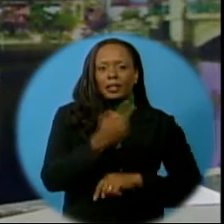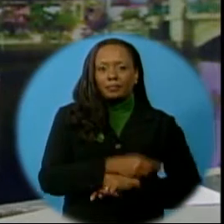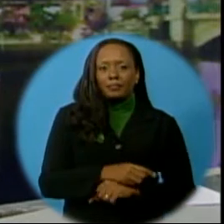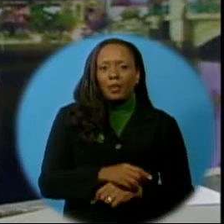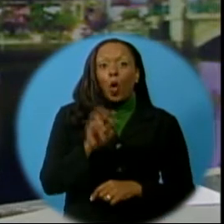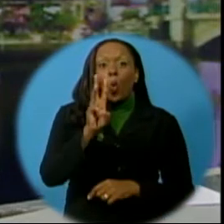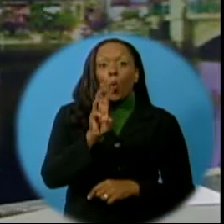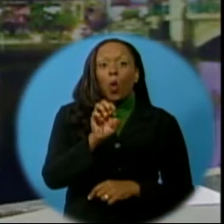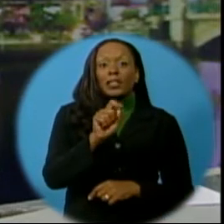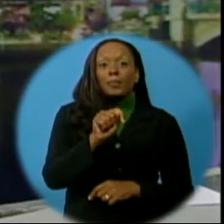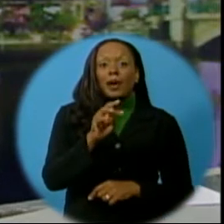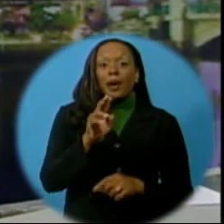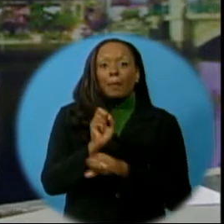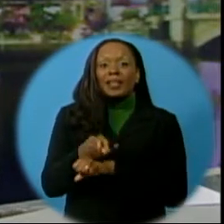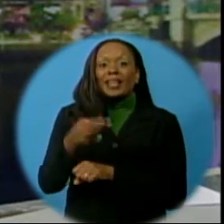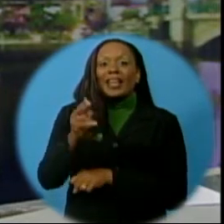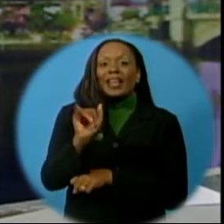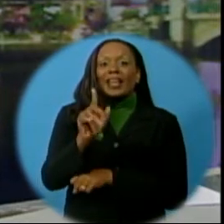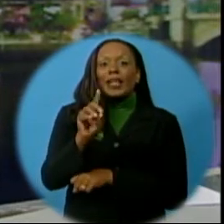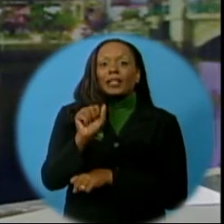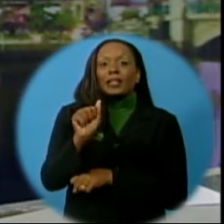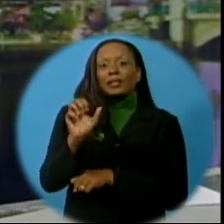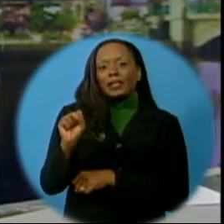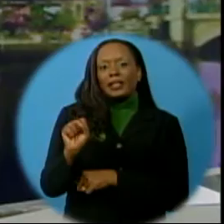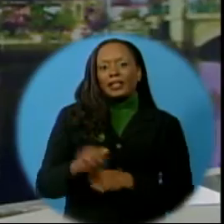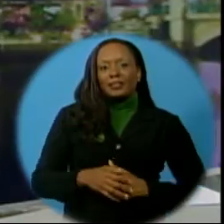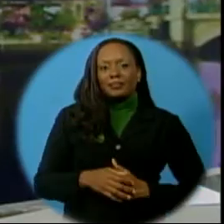defeated Hildeskeen on penalties. Here's Anne-Marie Burke.